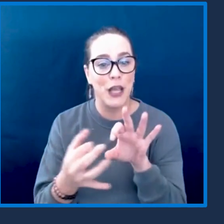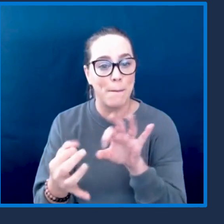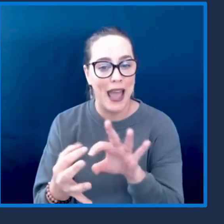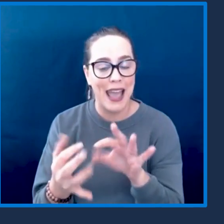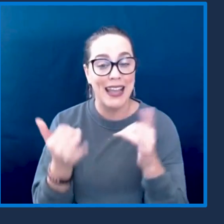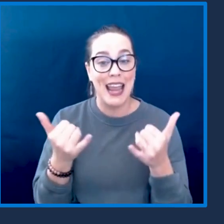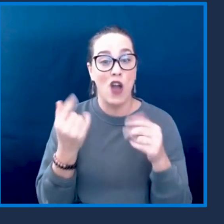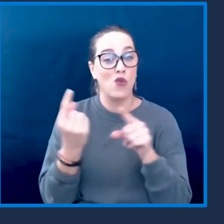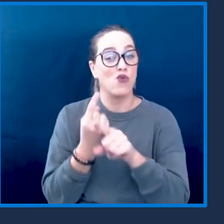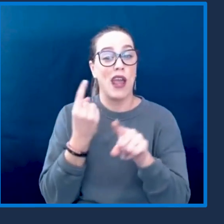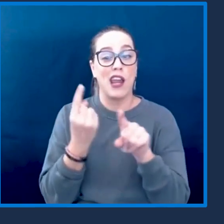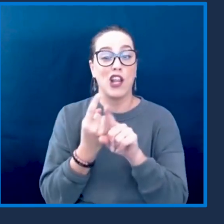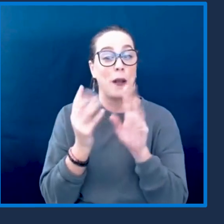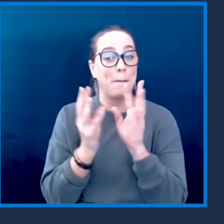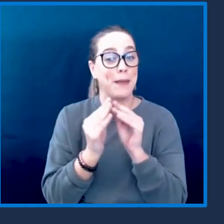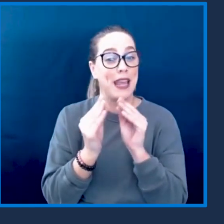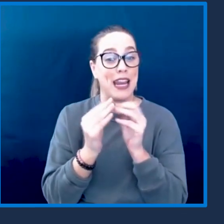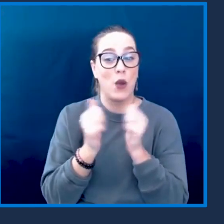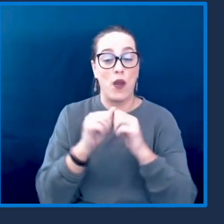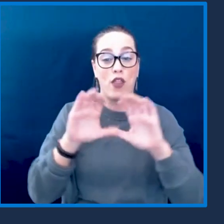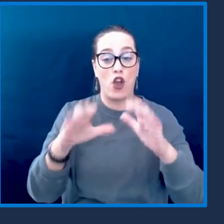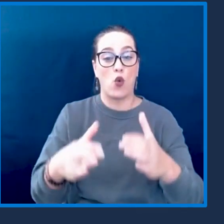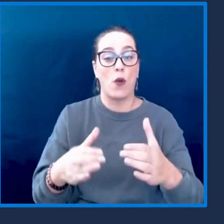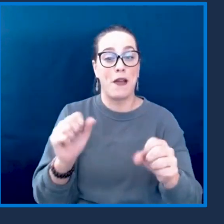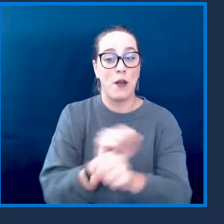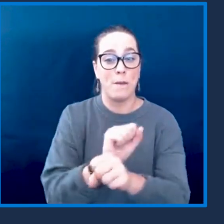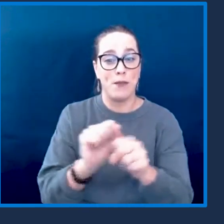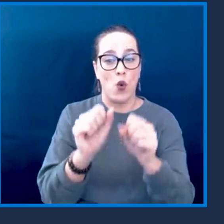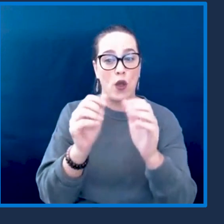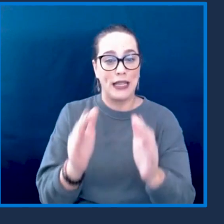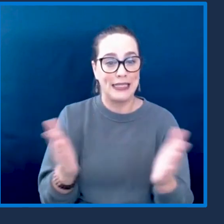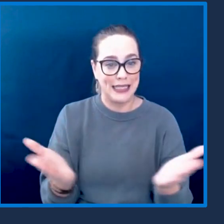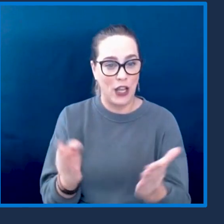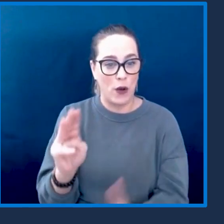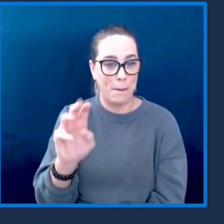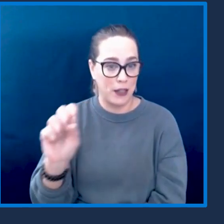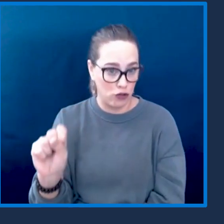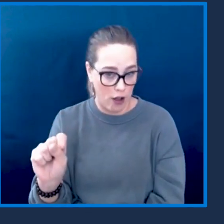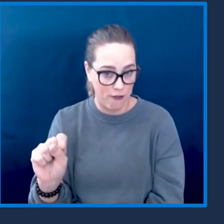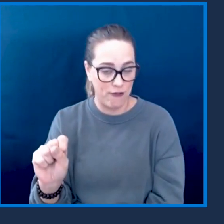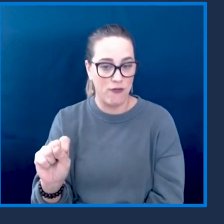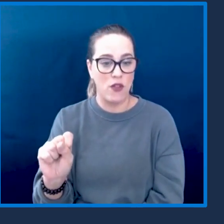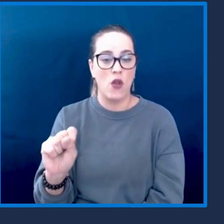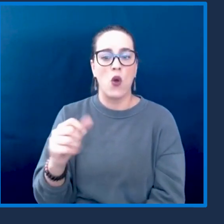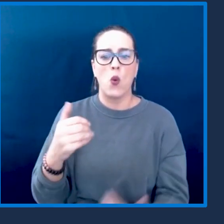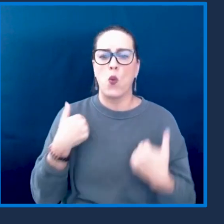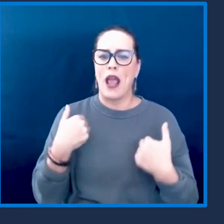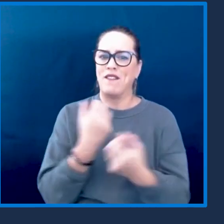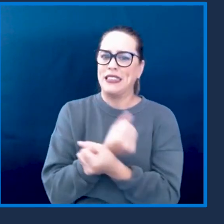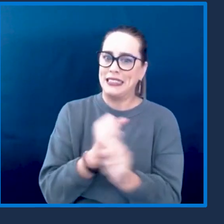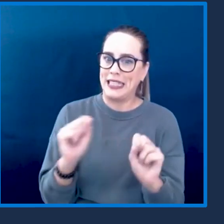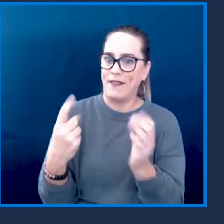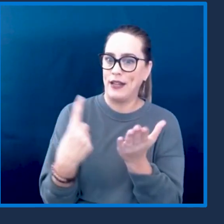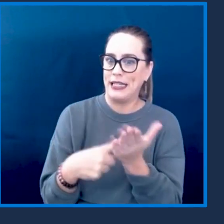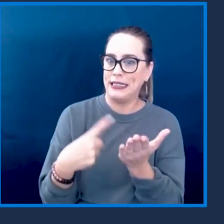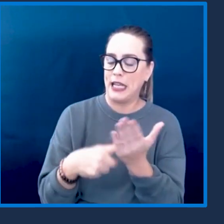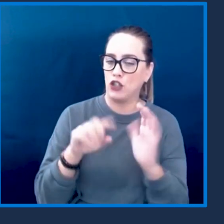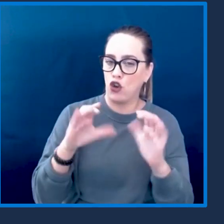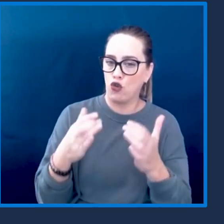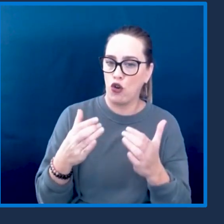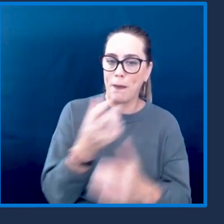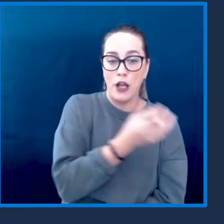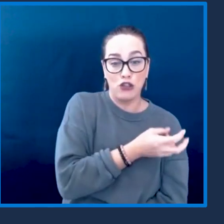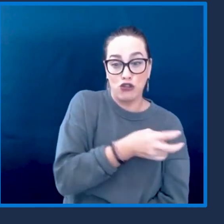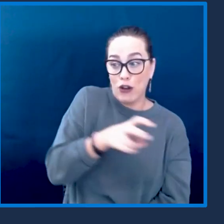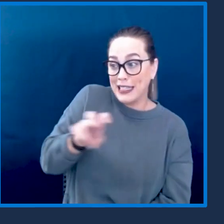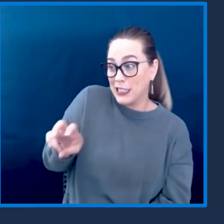the neurodiversity community at Microsoft. In a welcoming and safe discussion group, we talk about everything from transitions that our program is looking